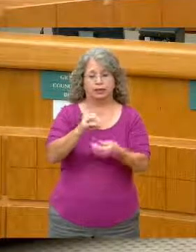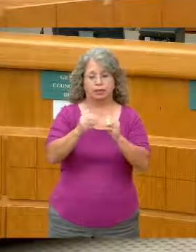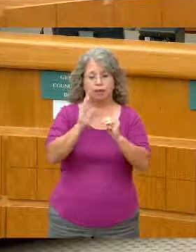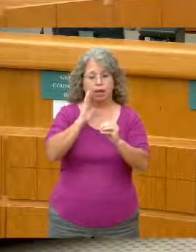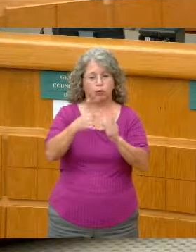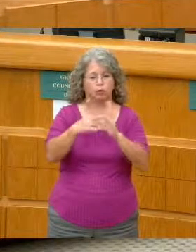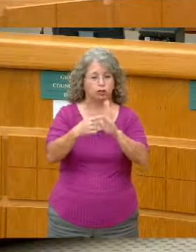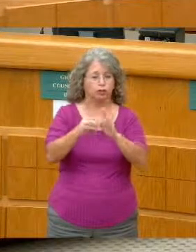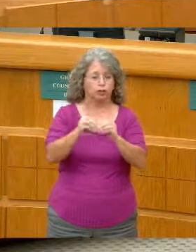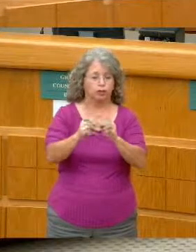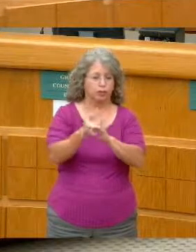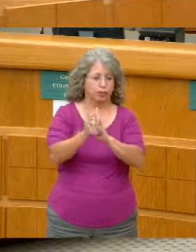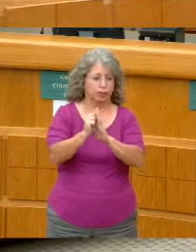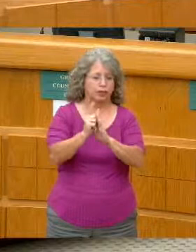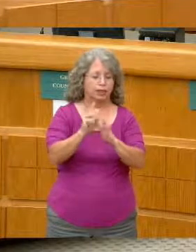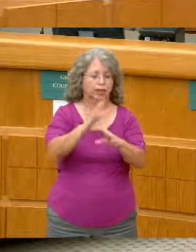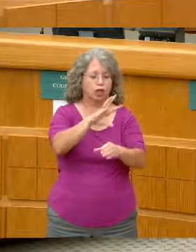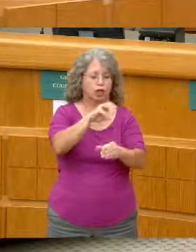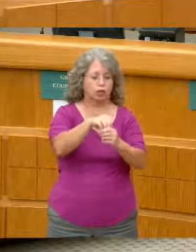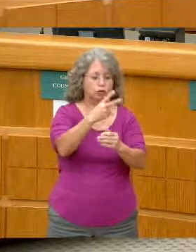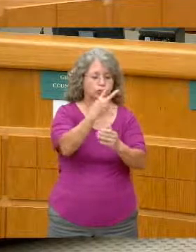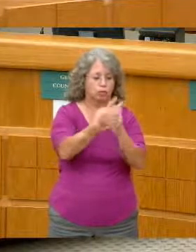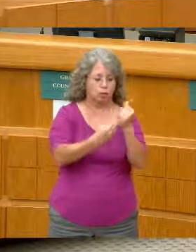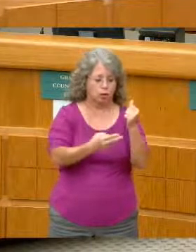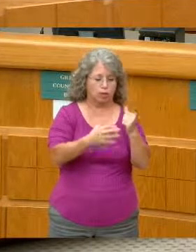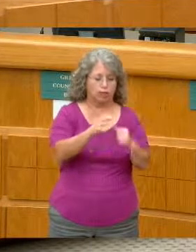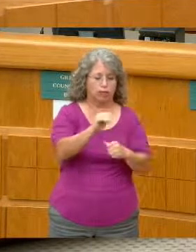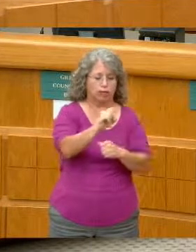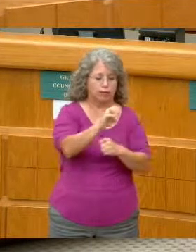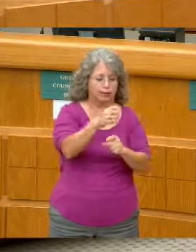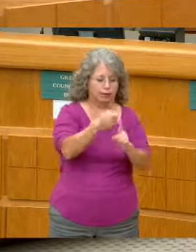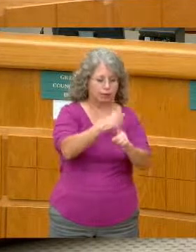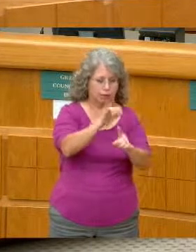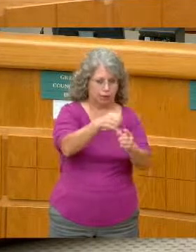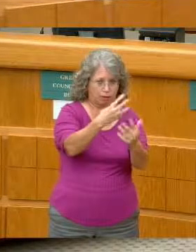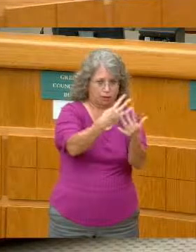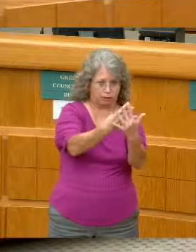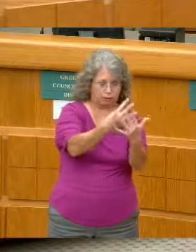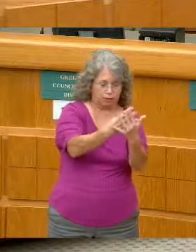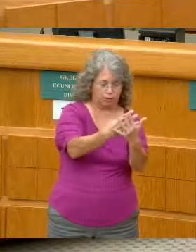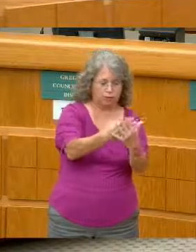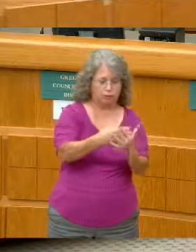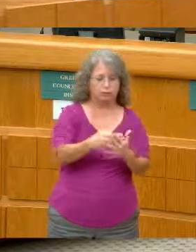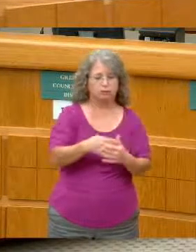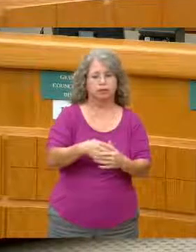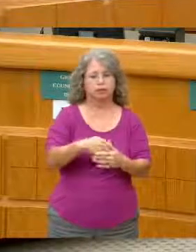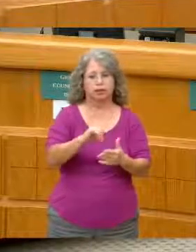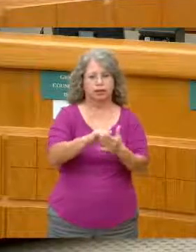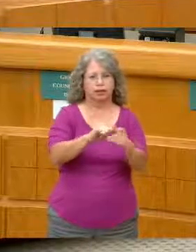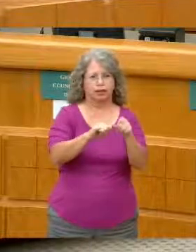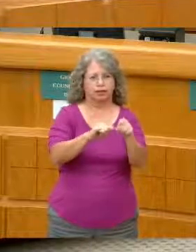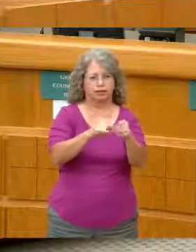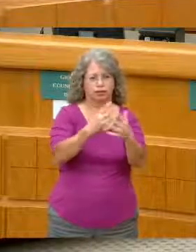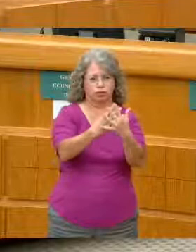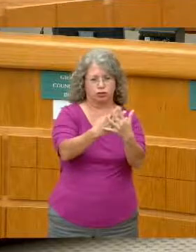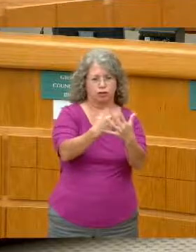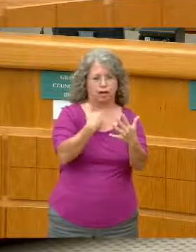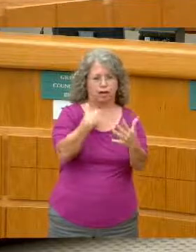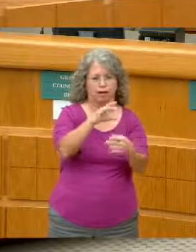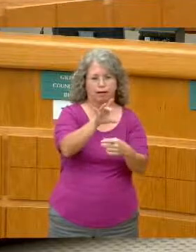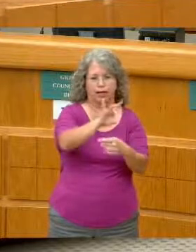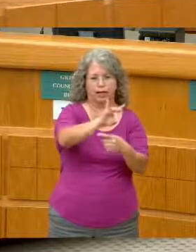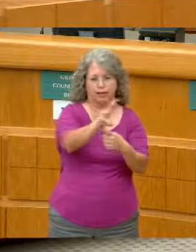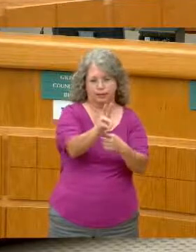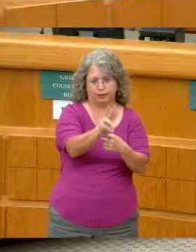number I'm going to show you in a minute here includes both the cases from the detention facility, which